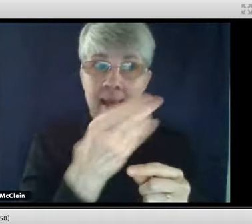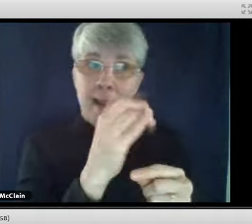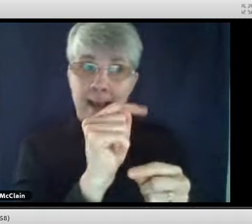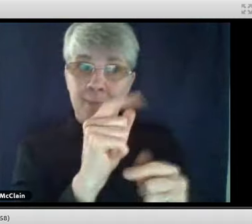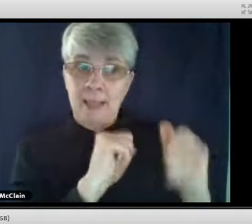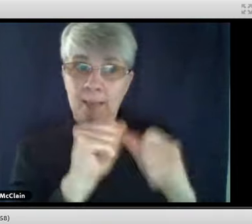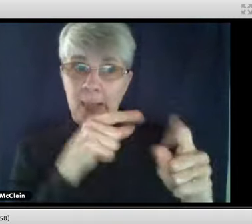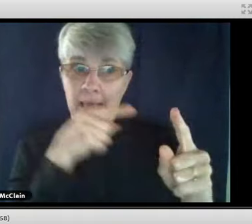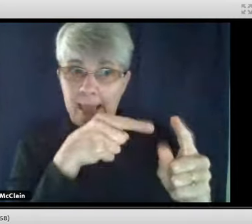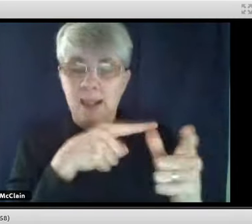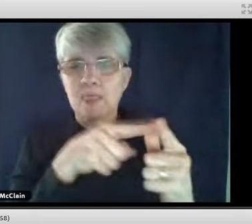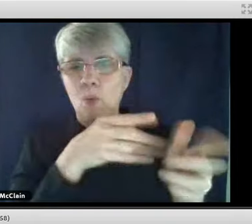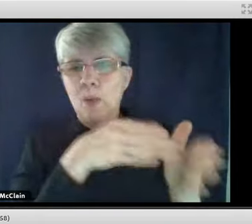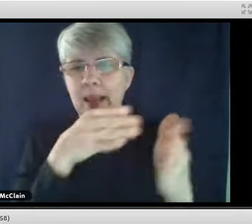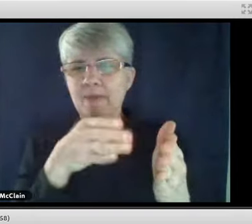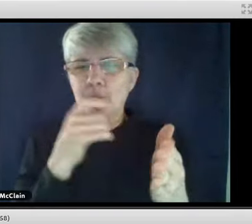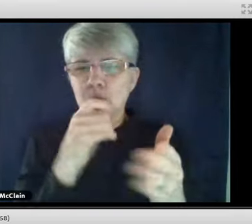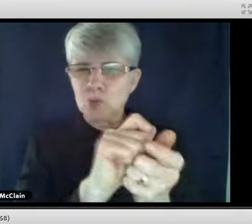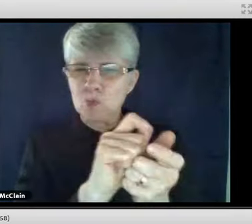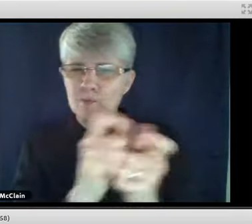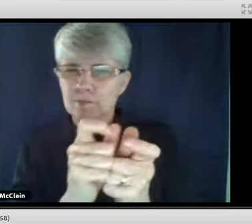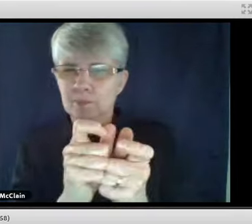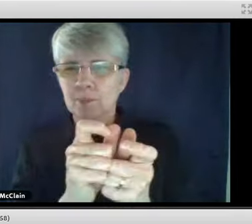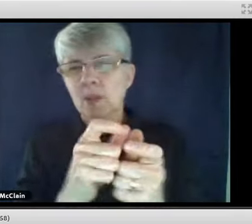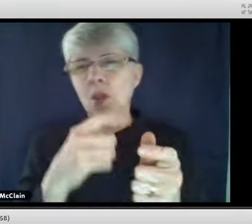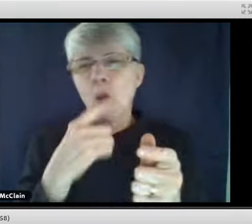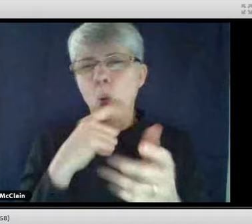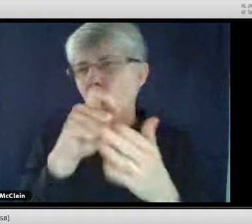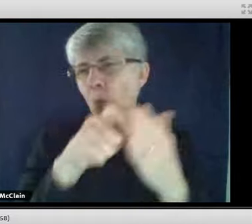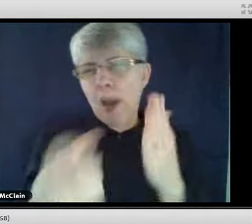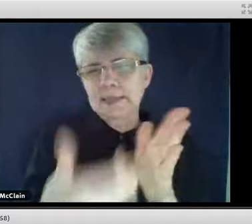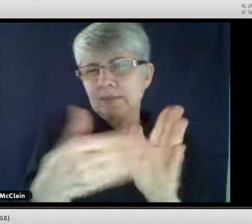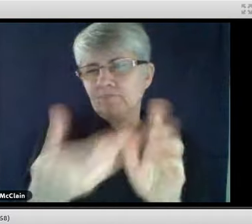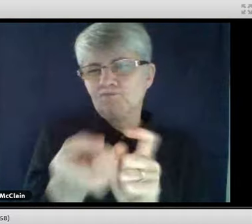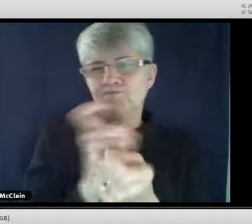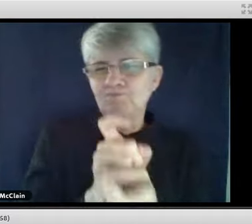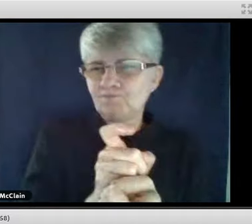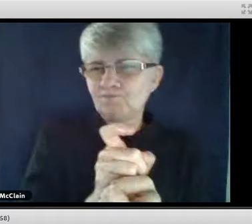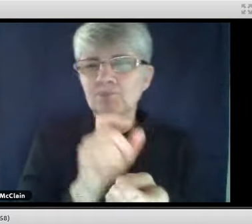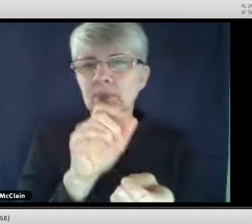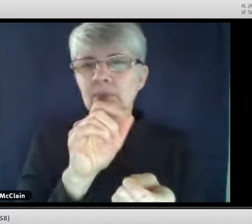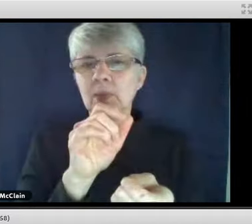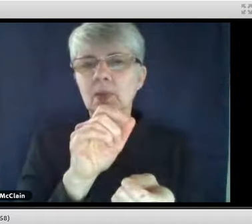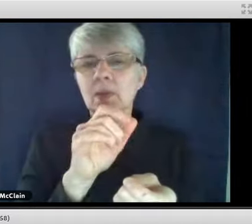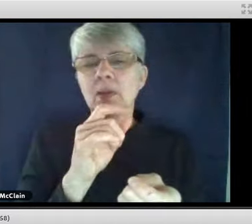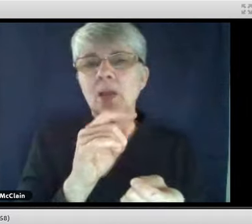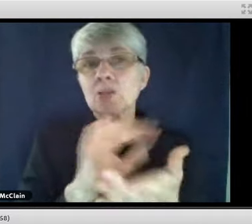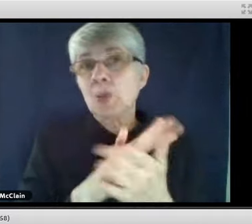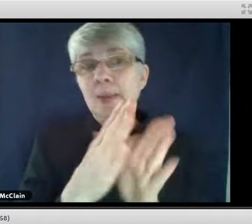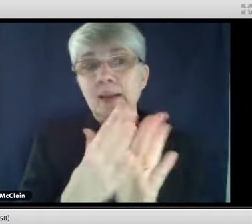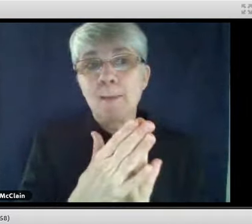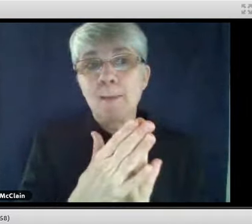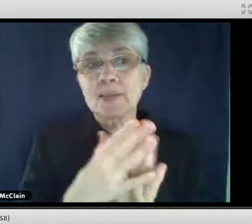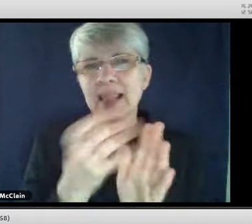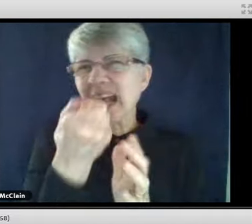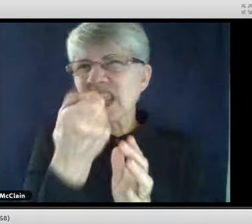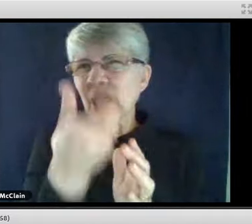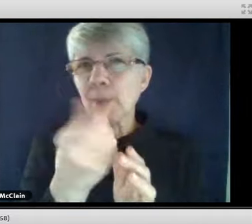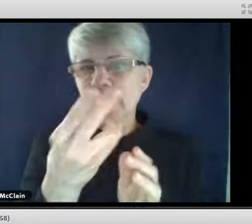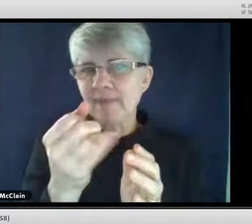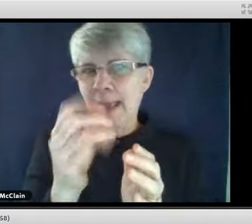who paraphrases it or just completely rewrites it. So like kind of like a kernel of Hamlet is there, but it's not